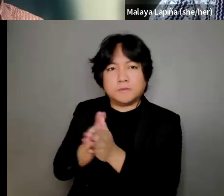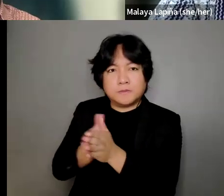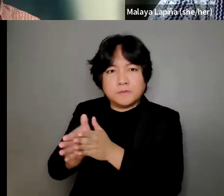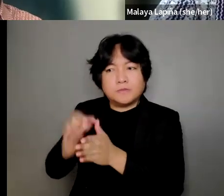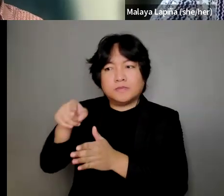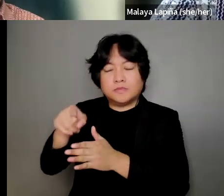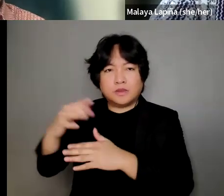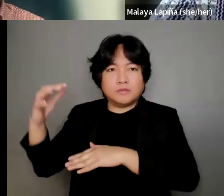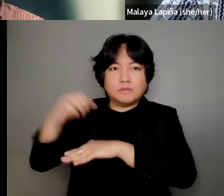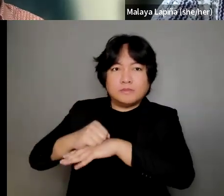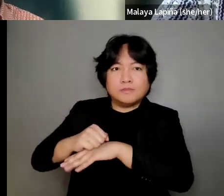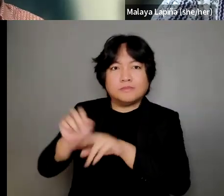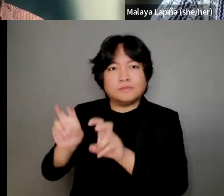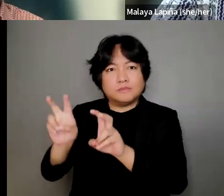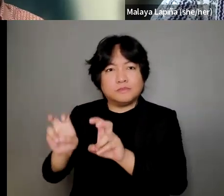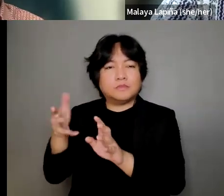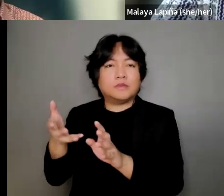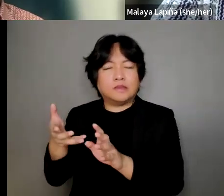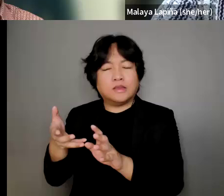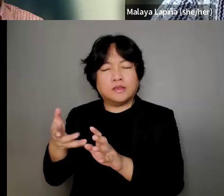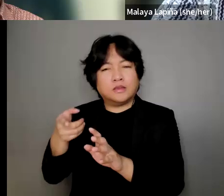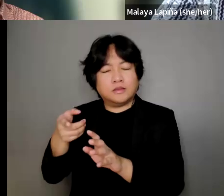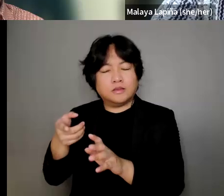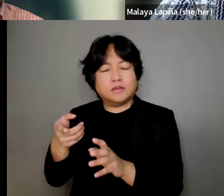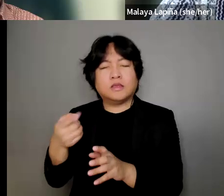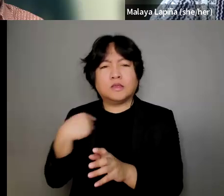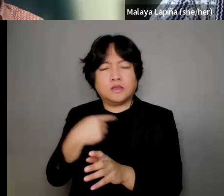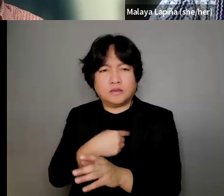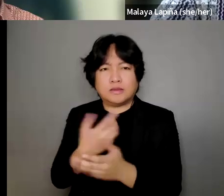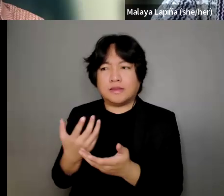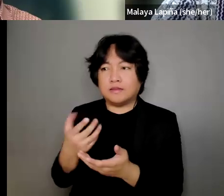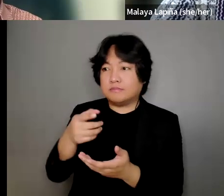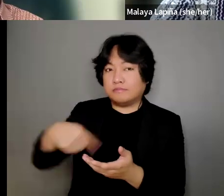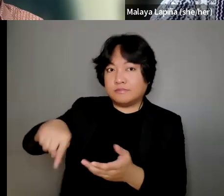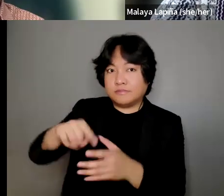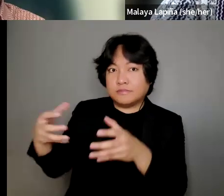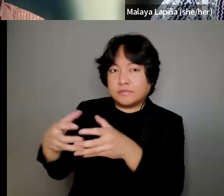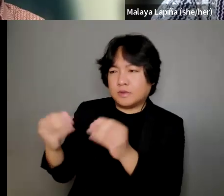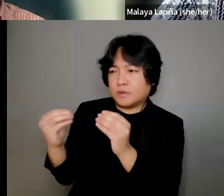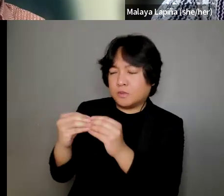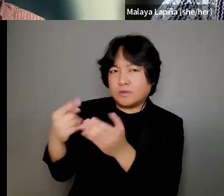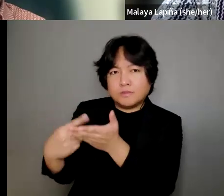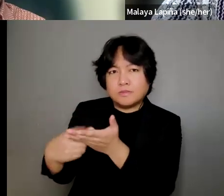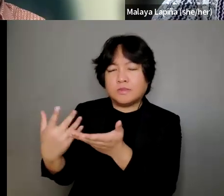decolonization or decolonial thing, we need to read these people and also